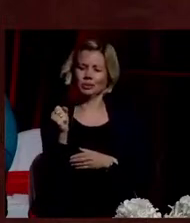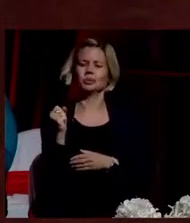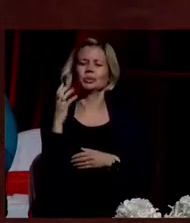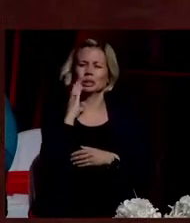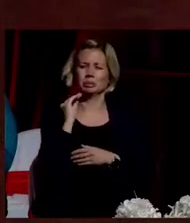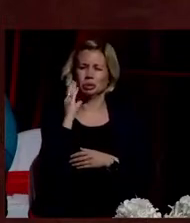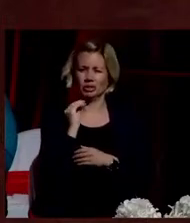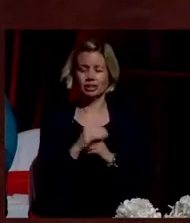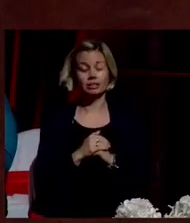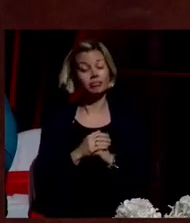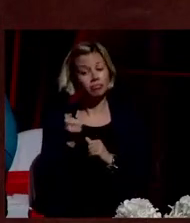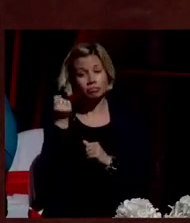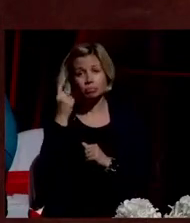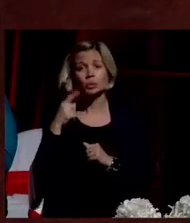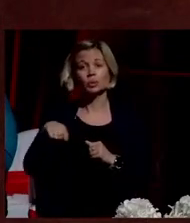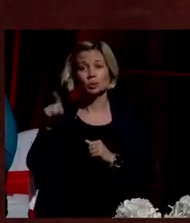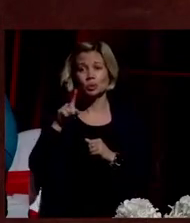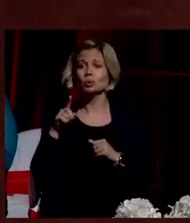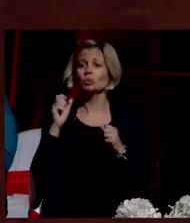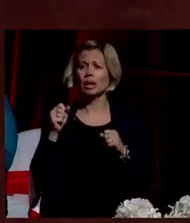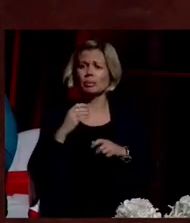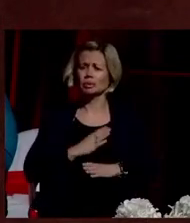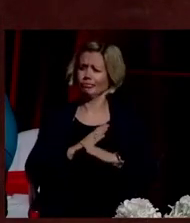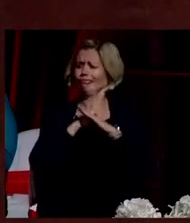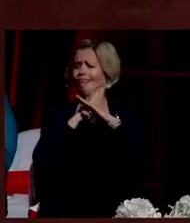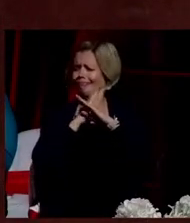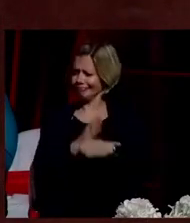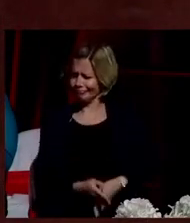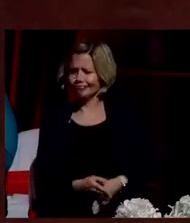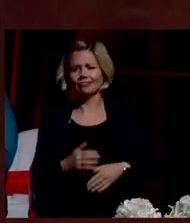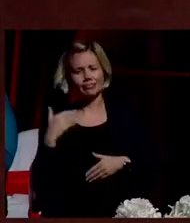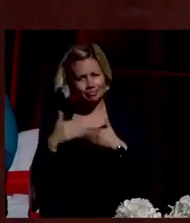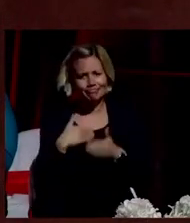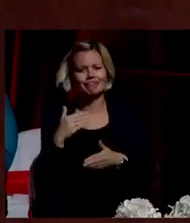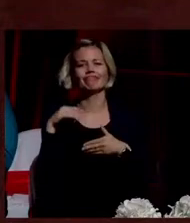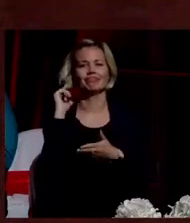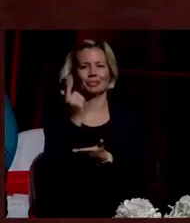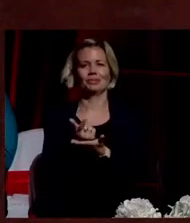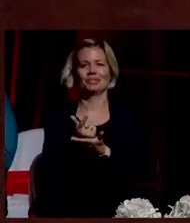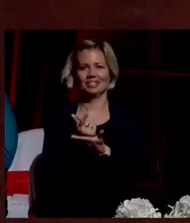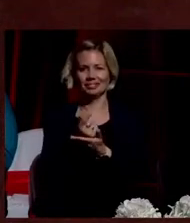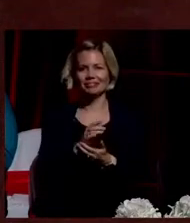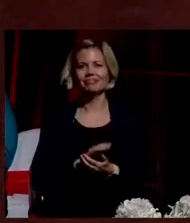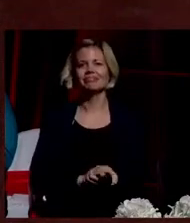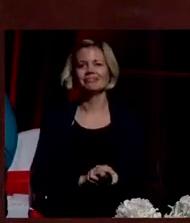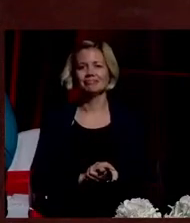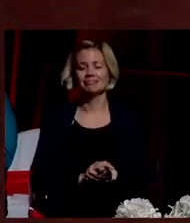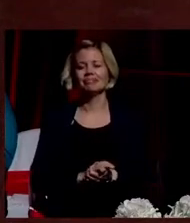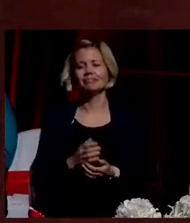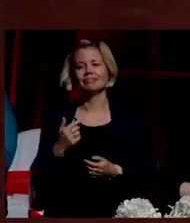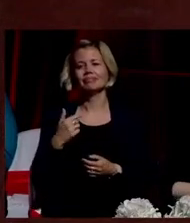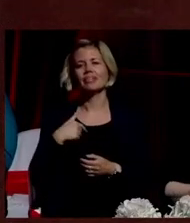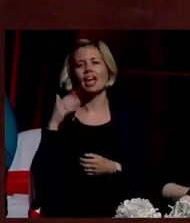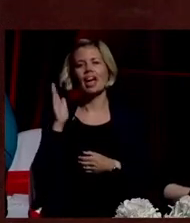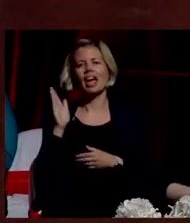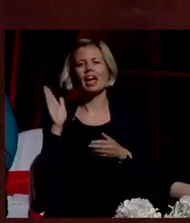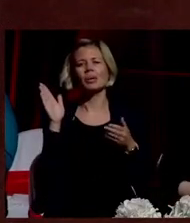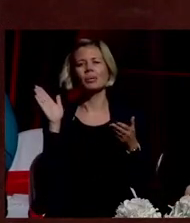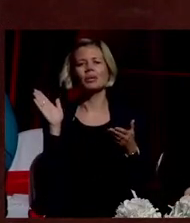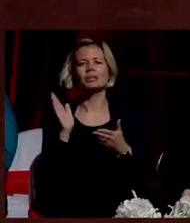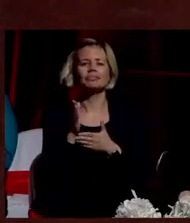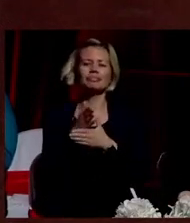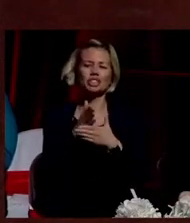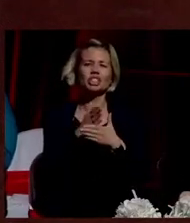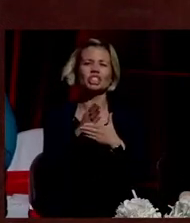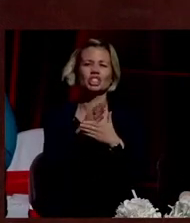not let that stand in your way. Here you are now, graduating. This story I have, I'd like to share an allegory with